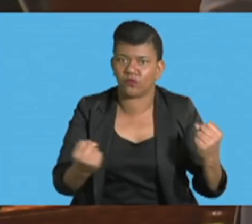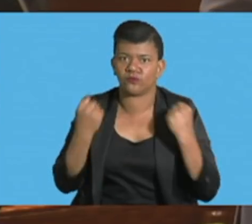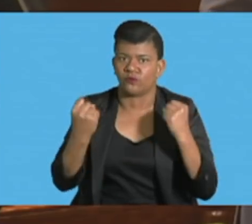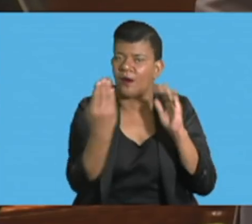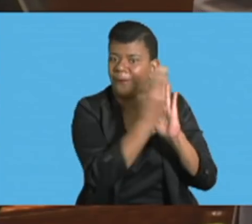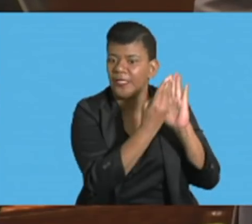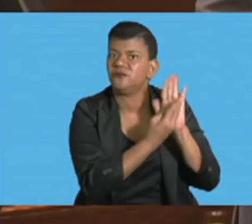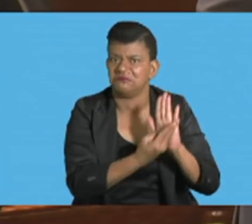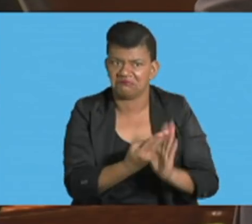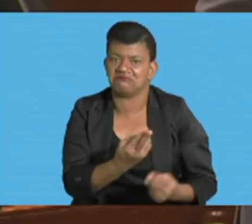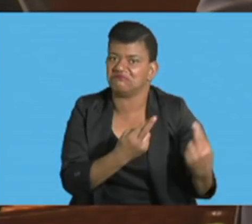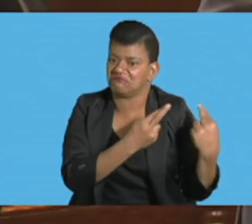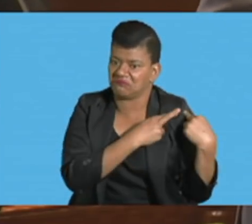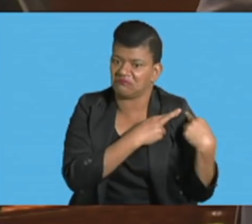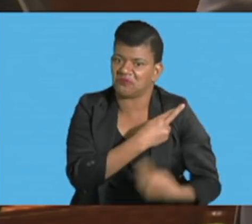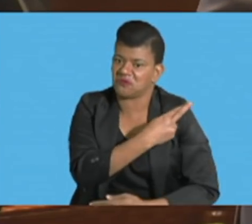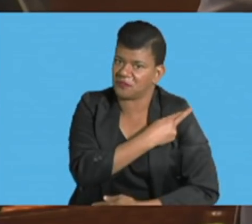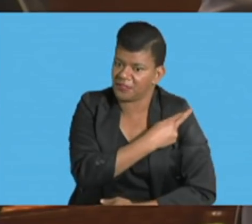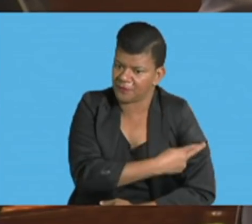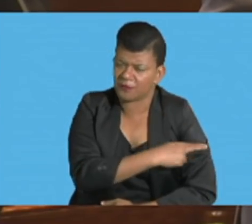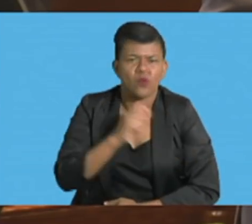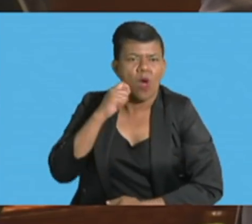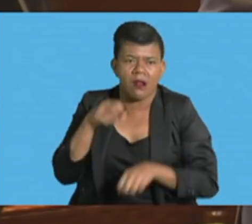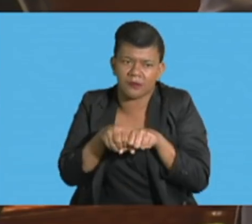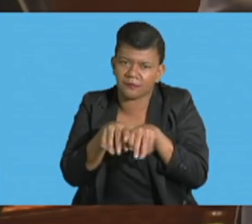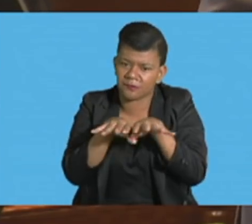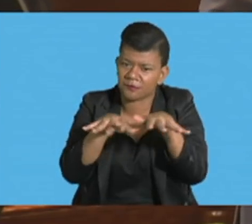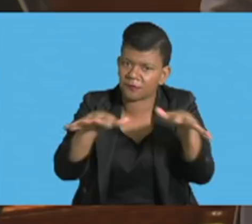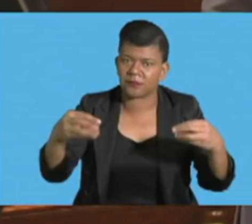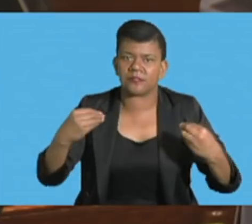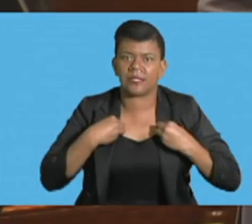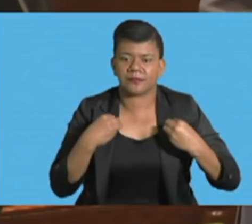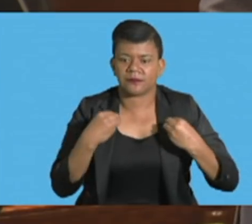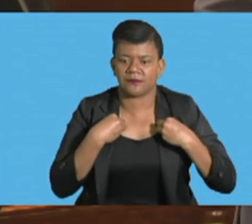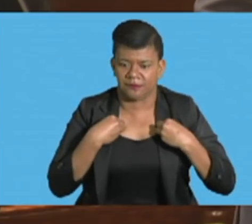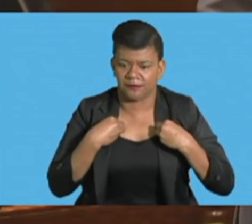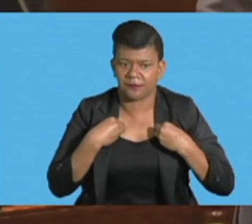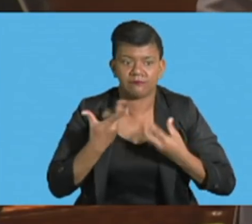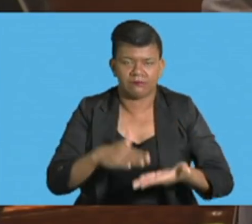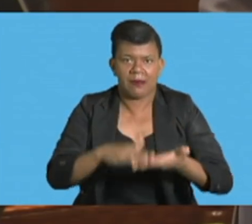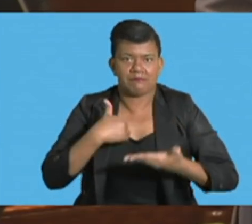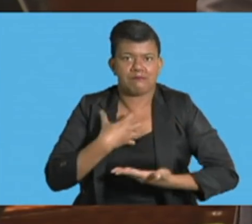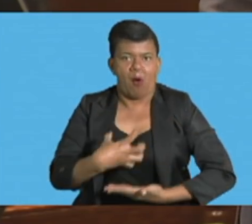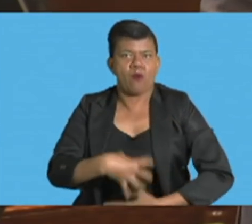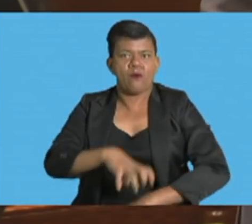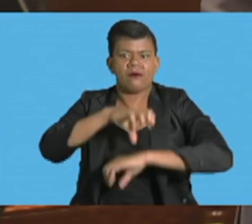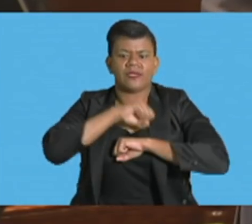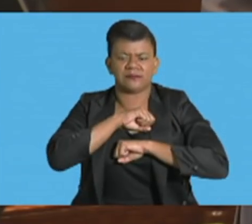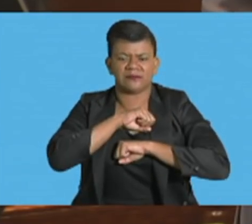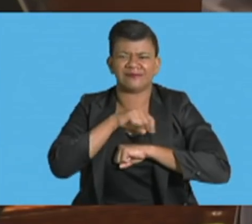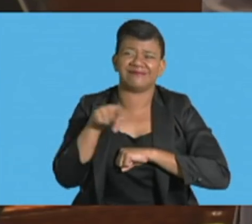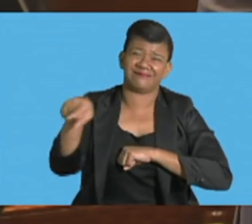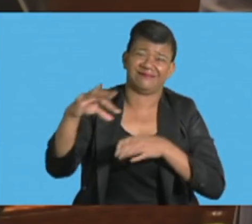As I've said, it will streamline our businesses and build confidence. not eroded, despite the opposition set's best